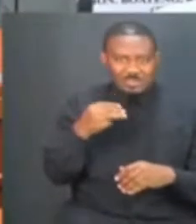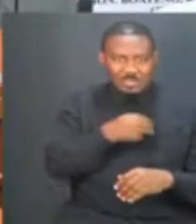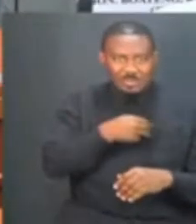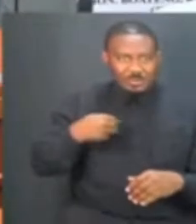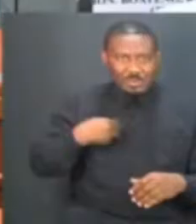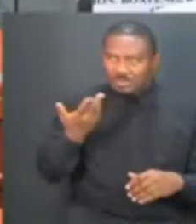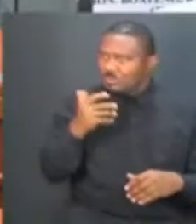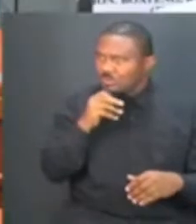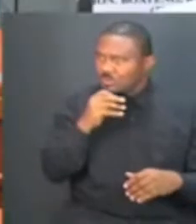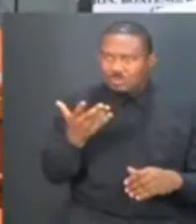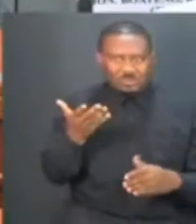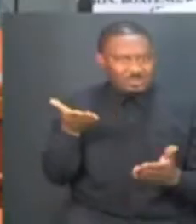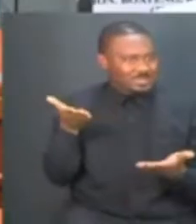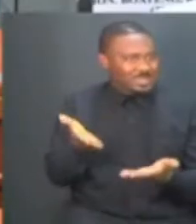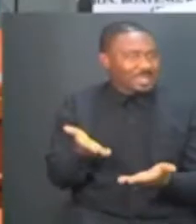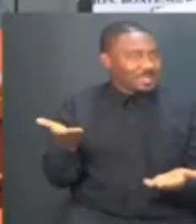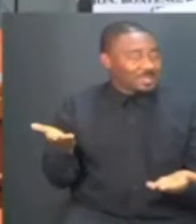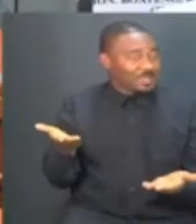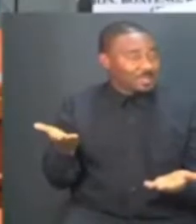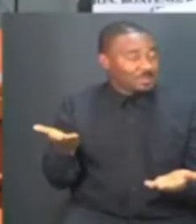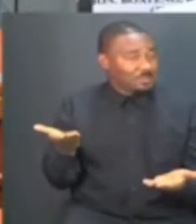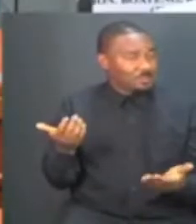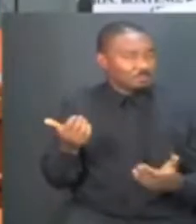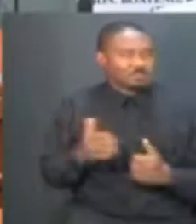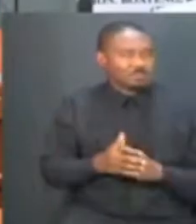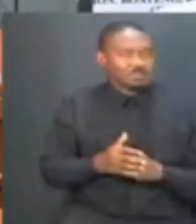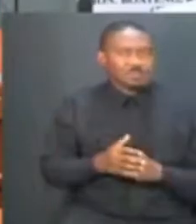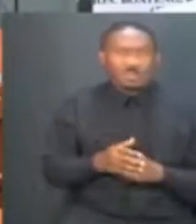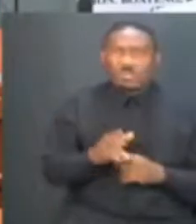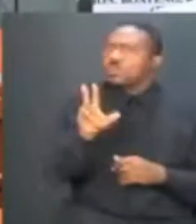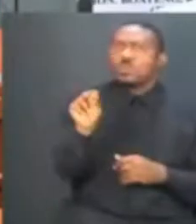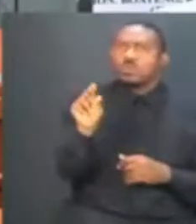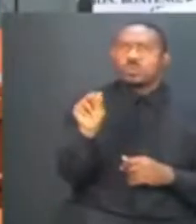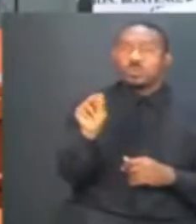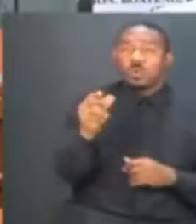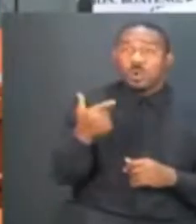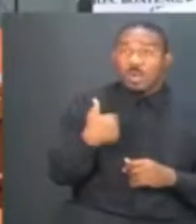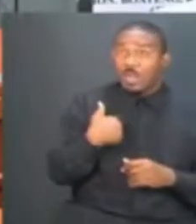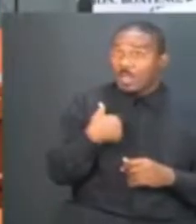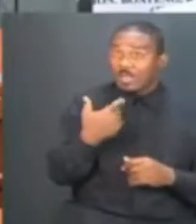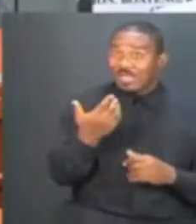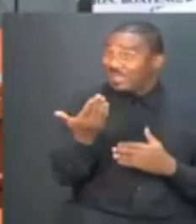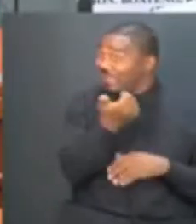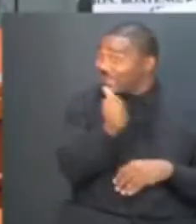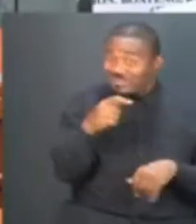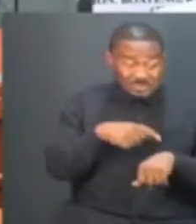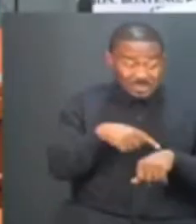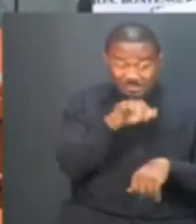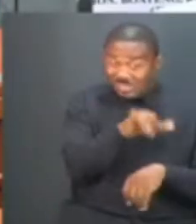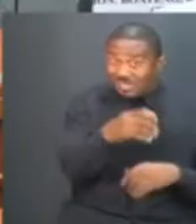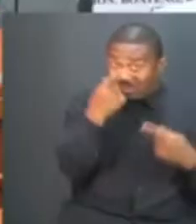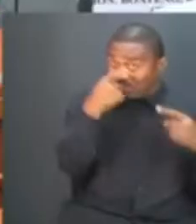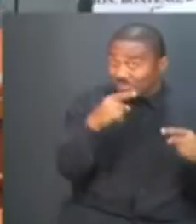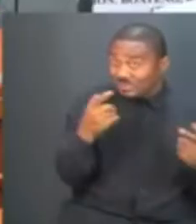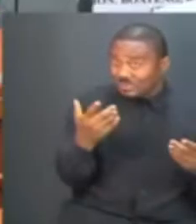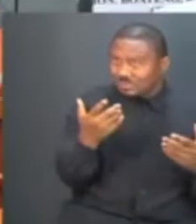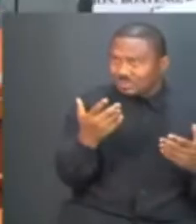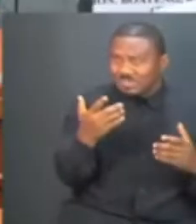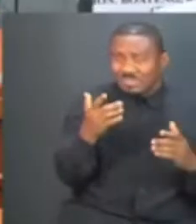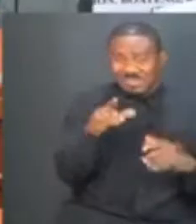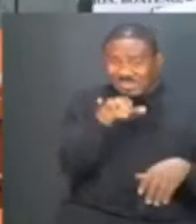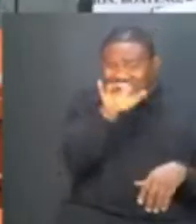available to answer the question? No, what I've observed in this house is that when it happens, that question on